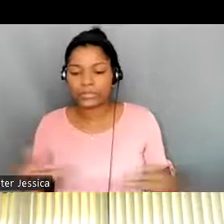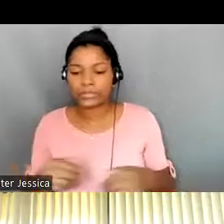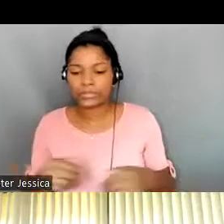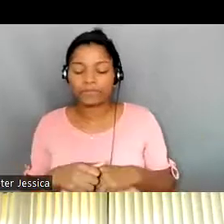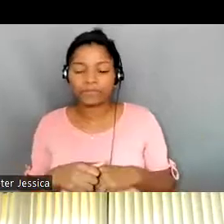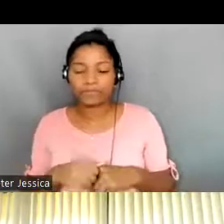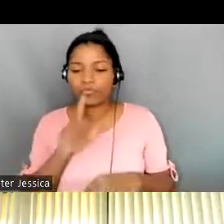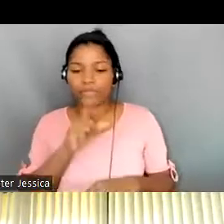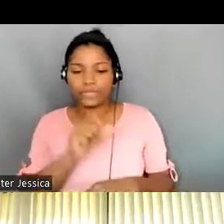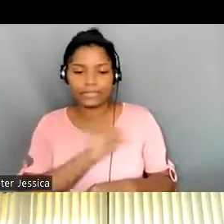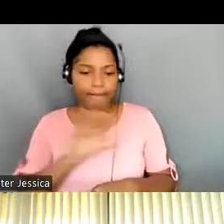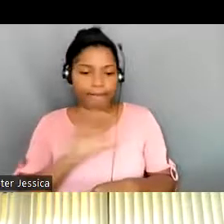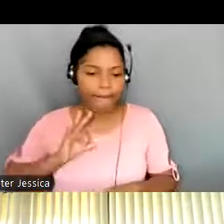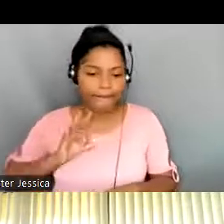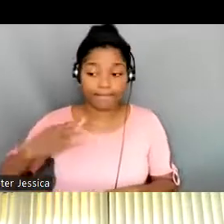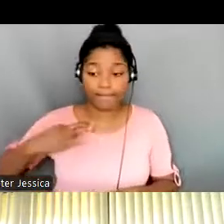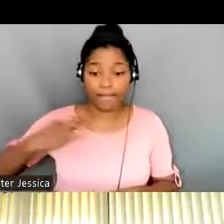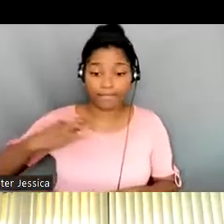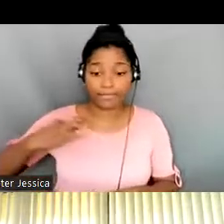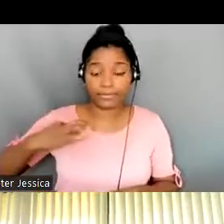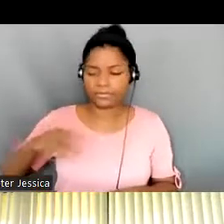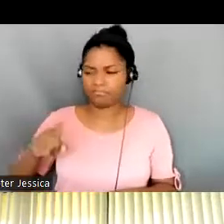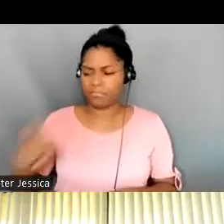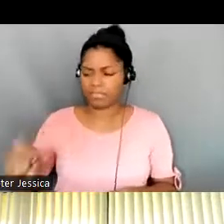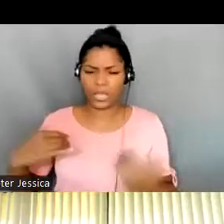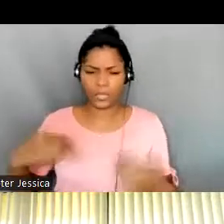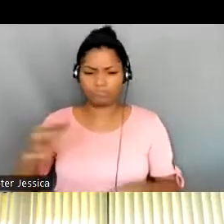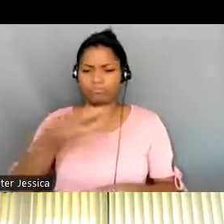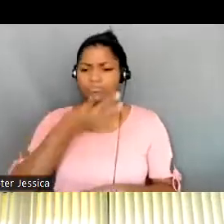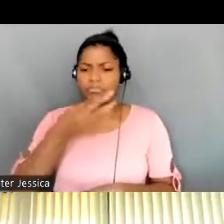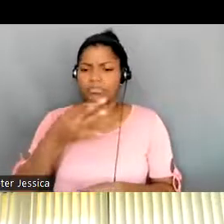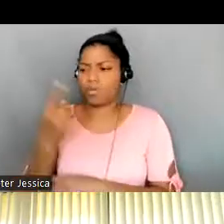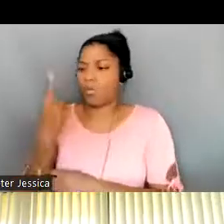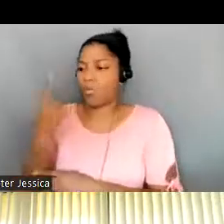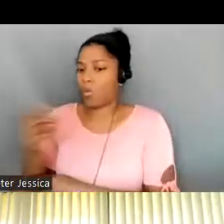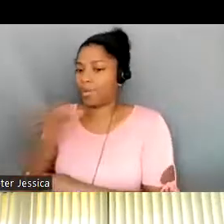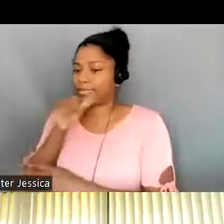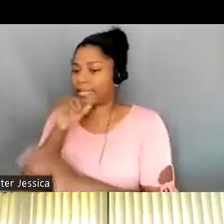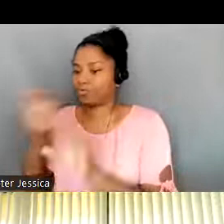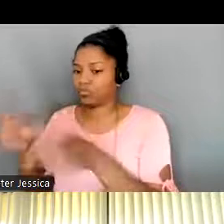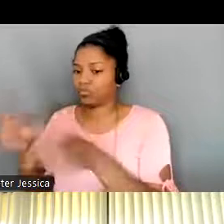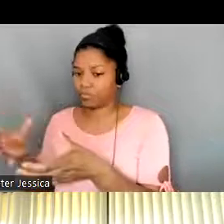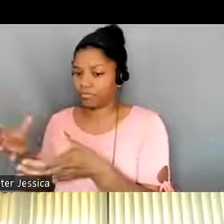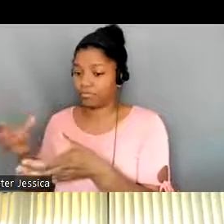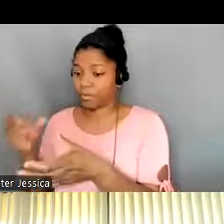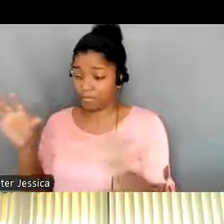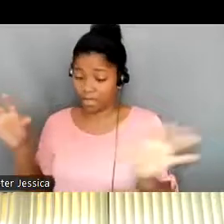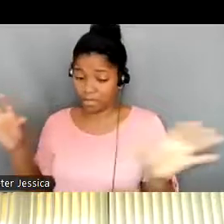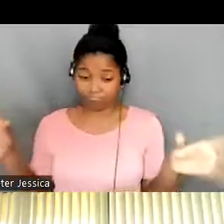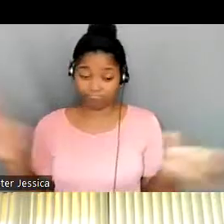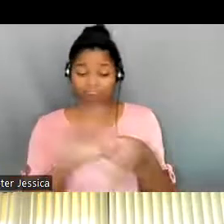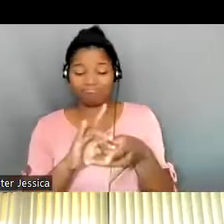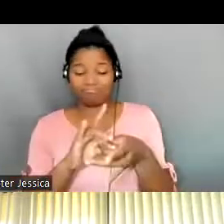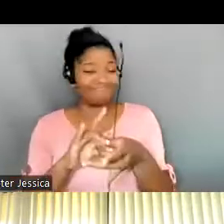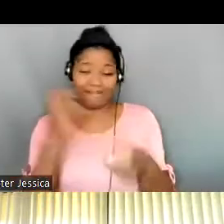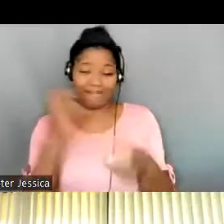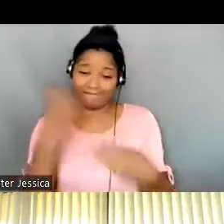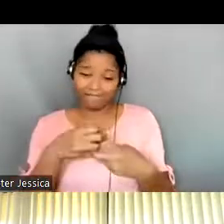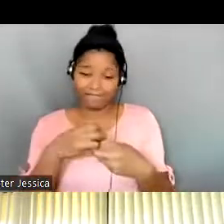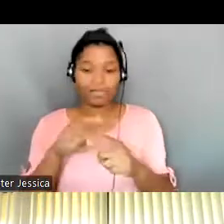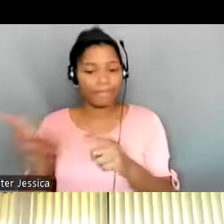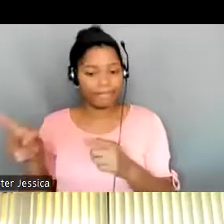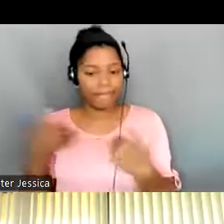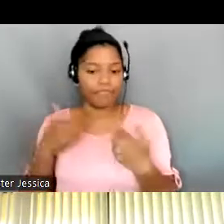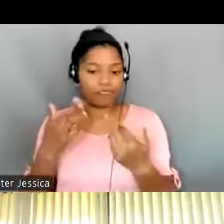volunteers have expertise in training working with one age group, not both, and not bringing them together. So there are resources that are out